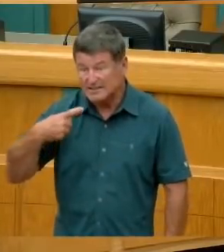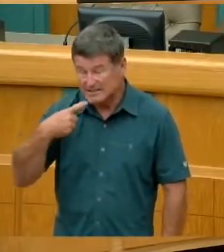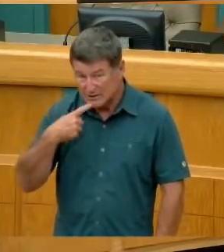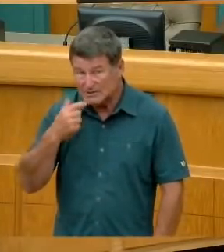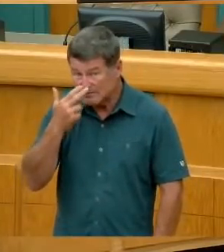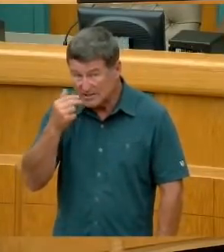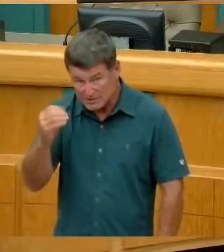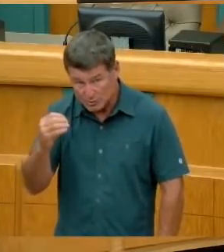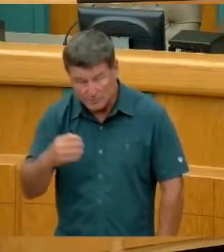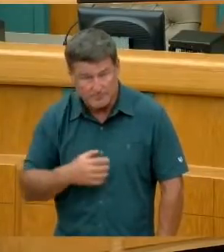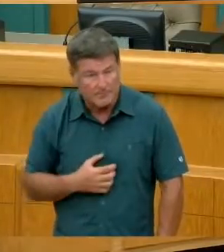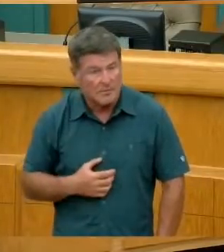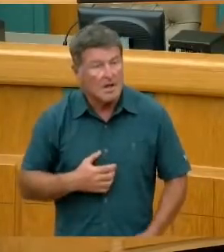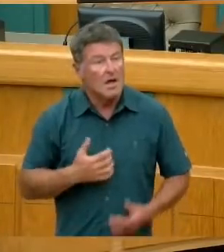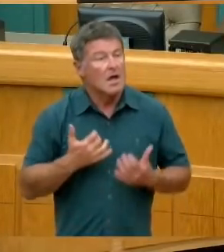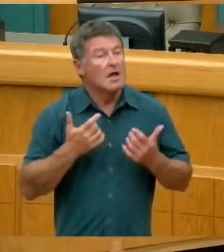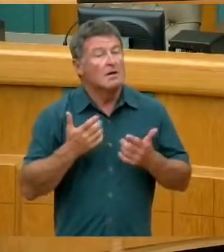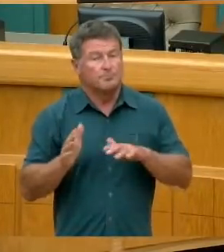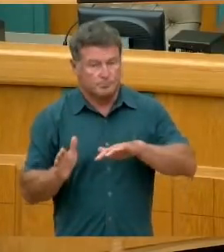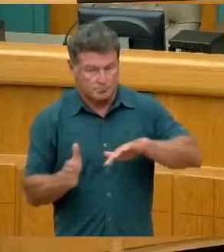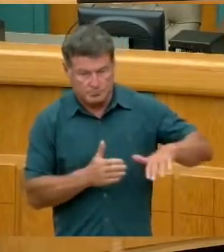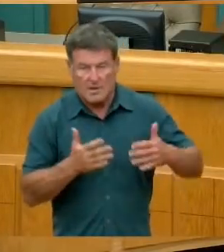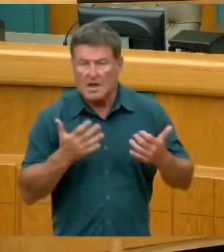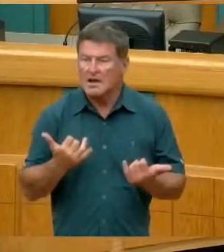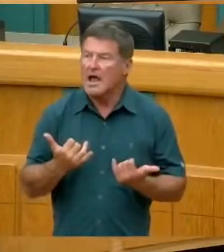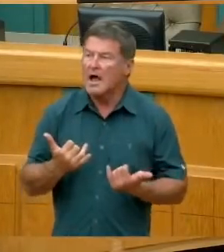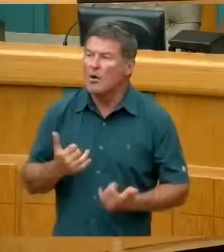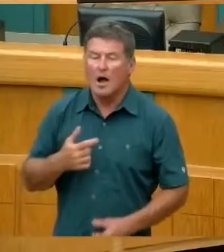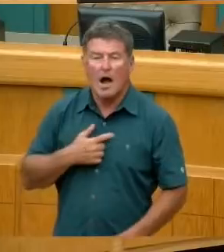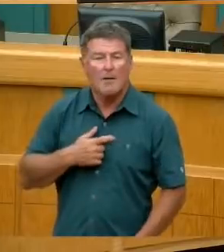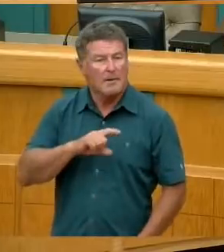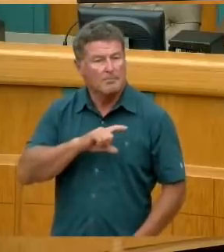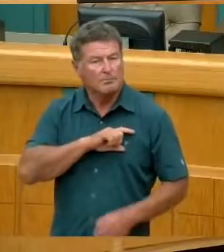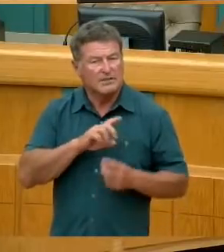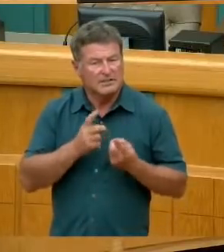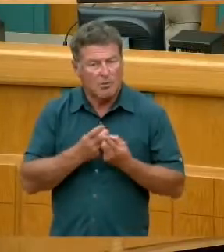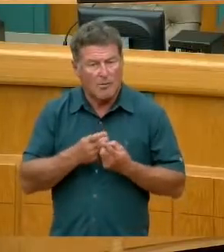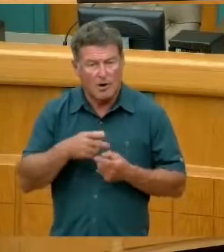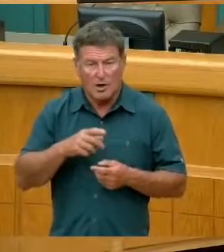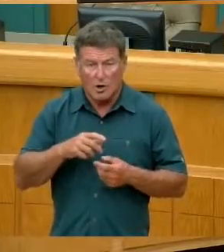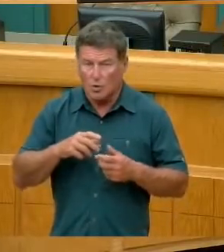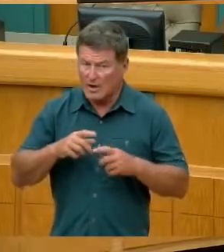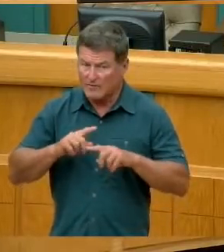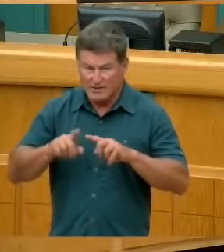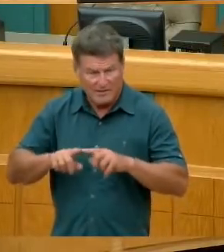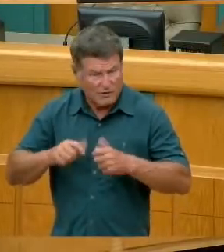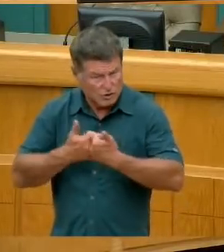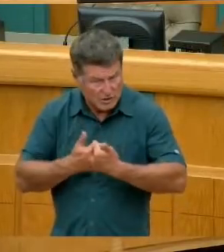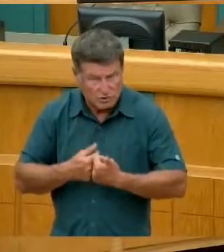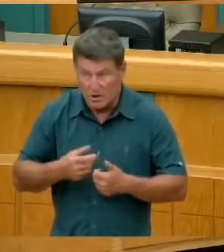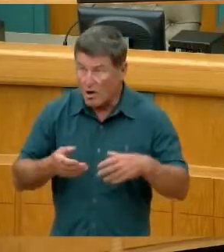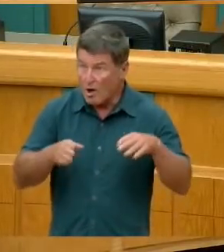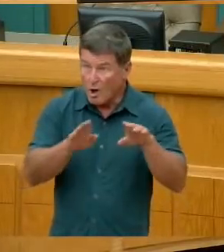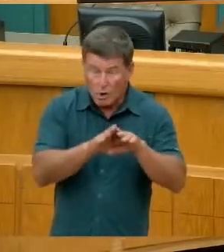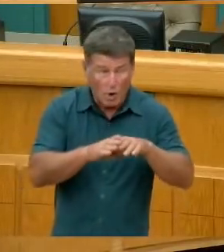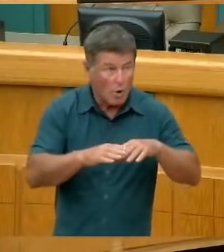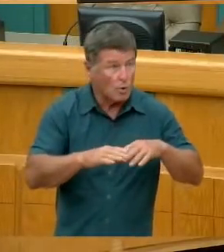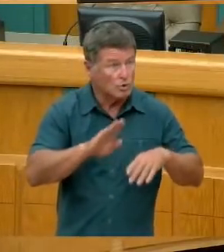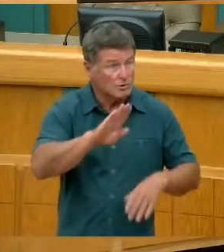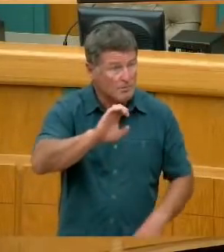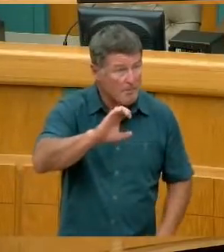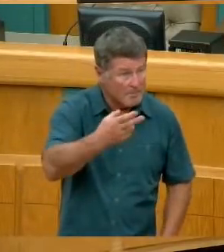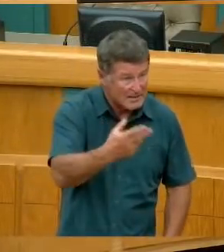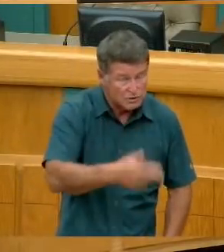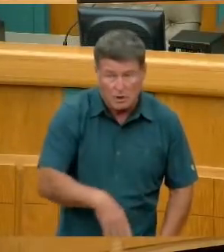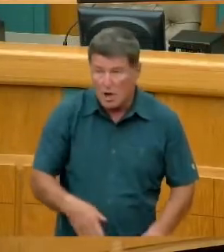department, we have lots of challenges, right? We have to close beaches and roads, and those are all for good reason. Parks,